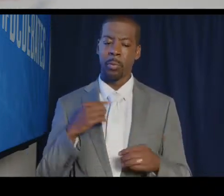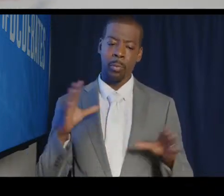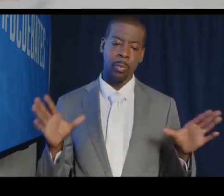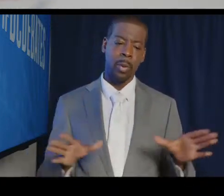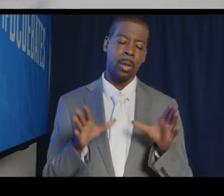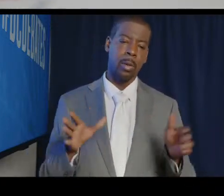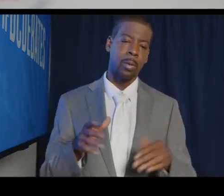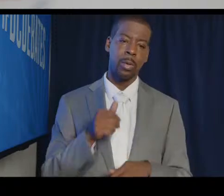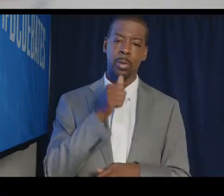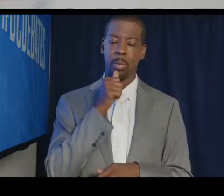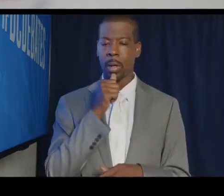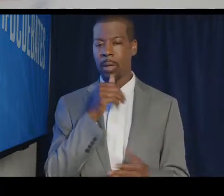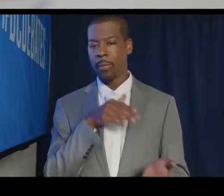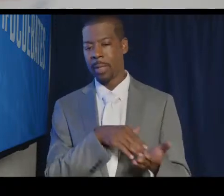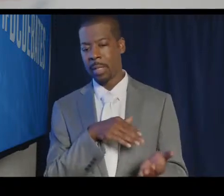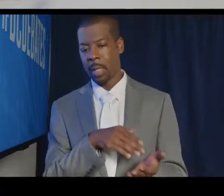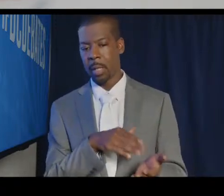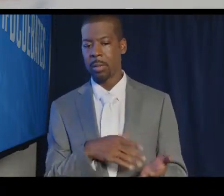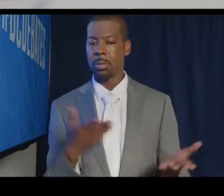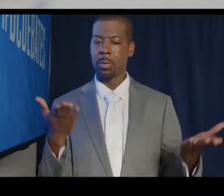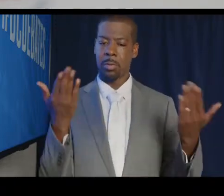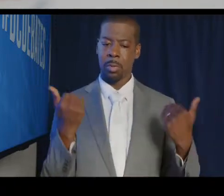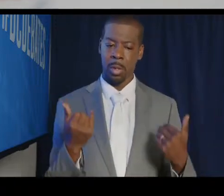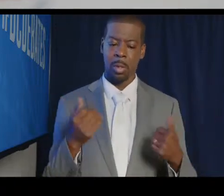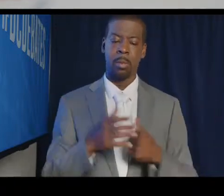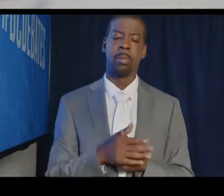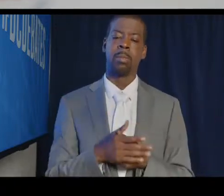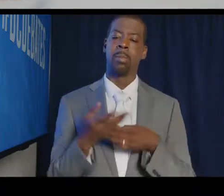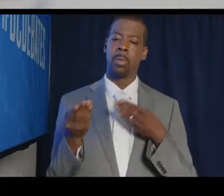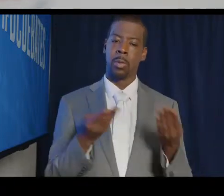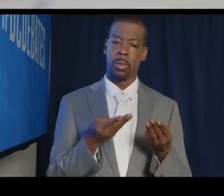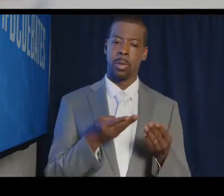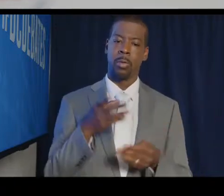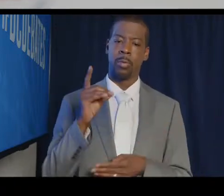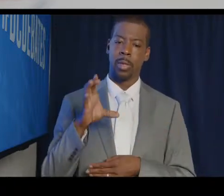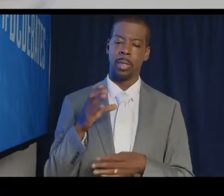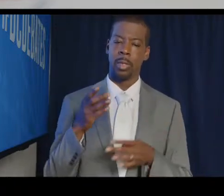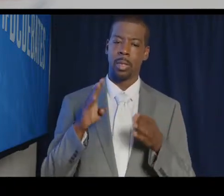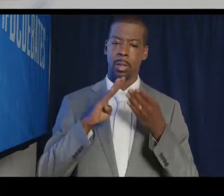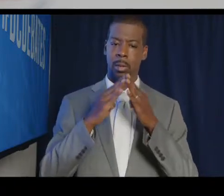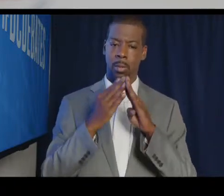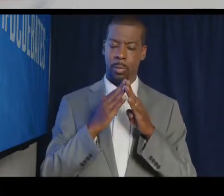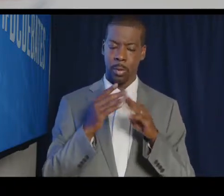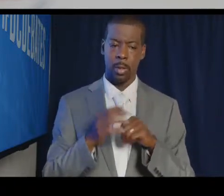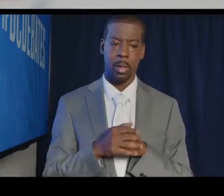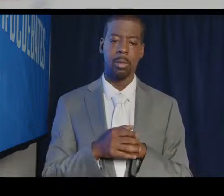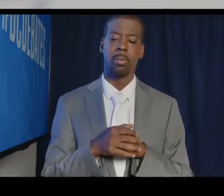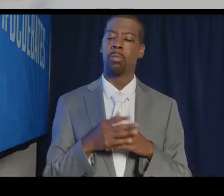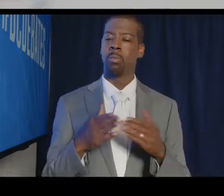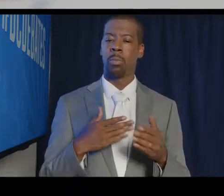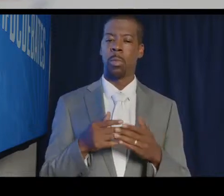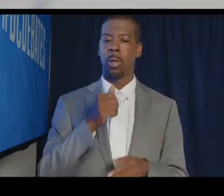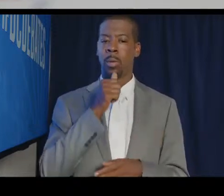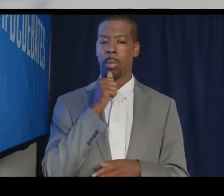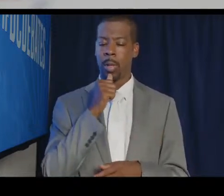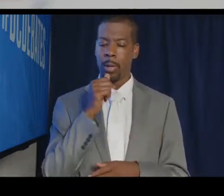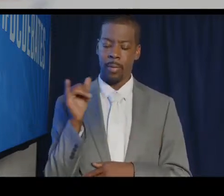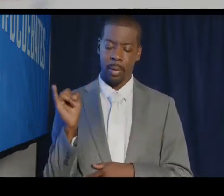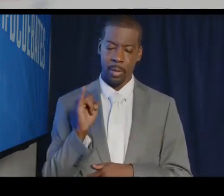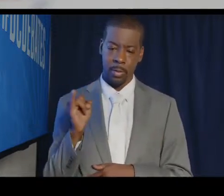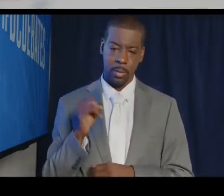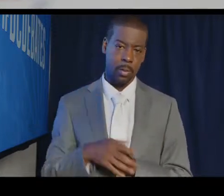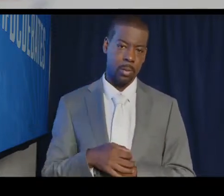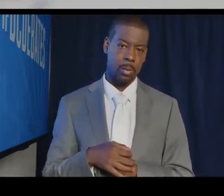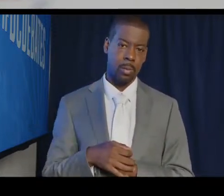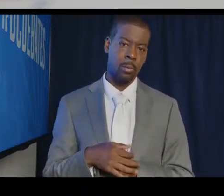make sure that they get access to be able to serve folks that are on Medicaid and Medicare, and even with private insurances, being able to help make sure those things are possible for people in every